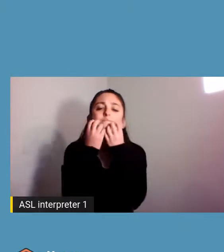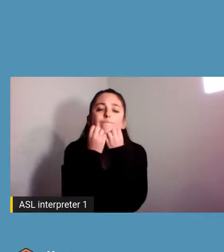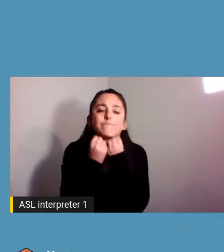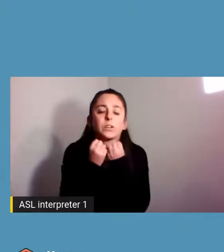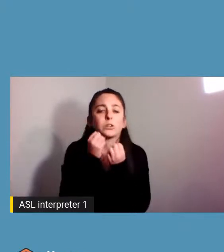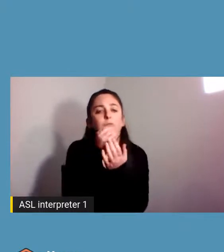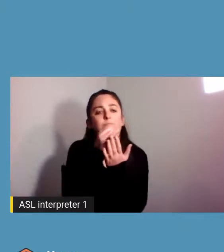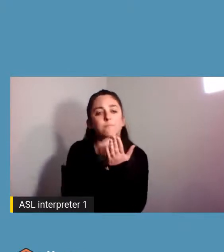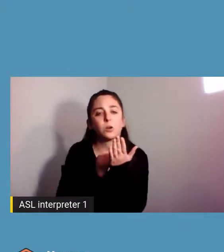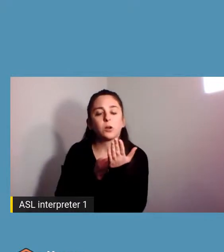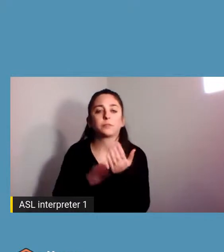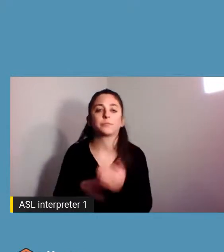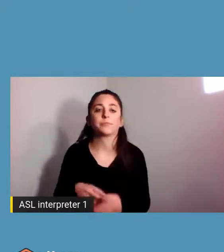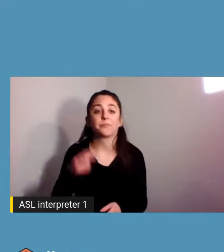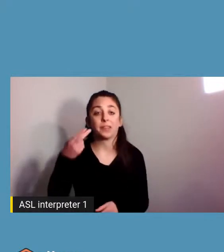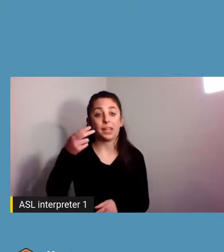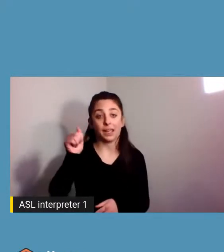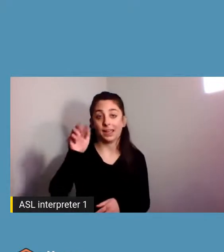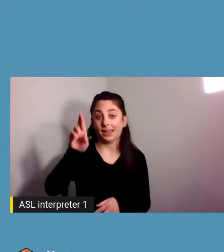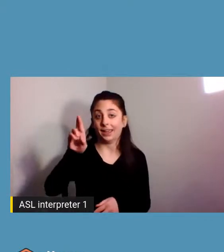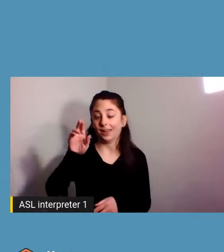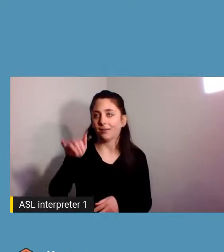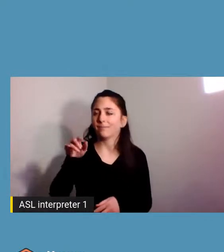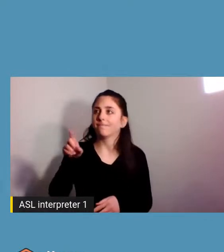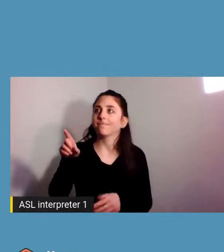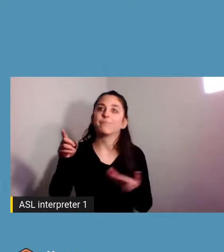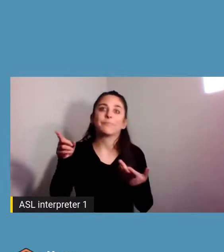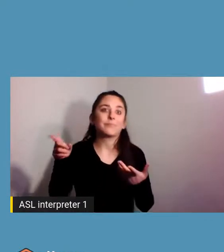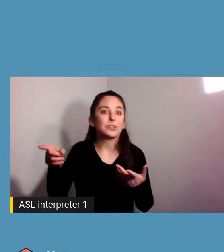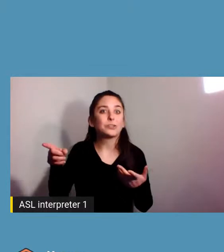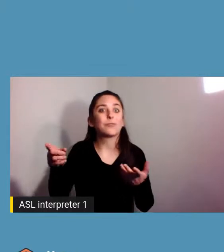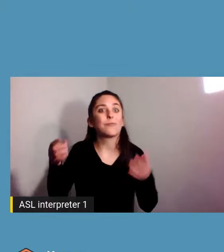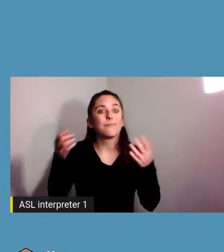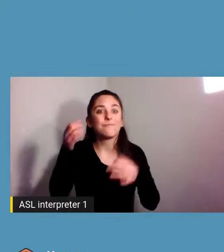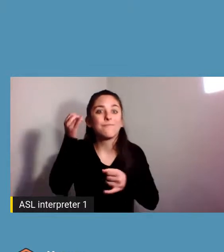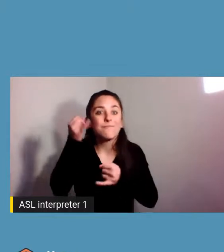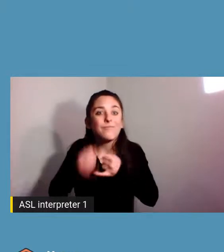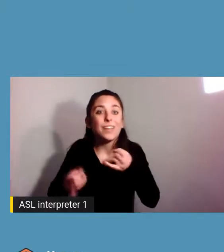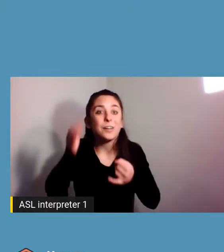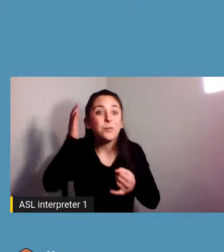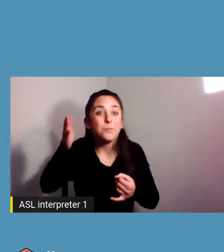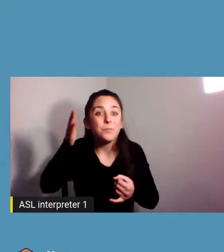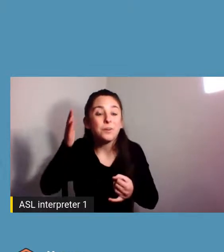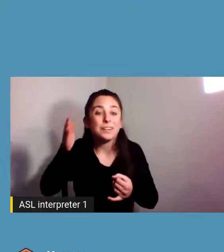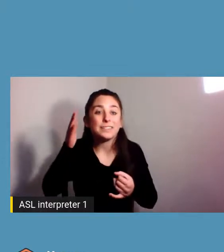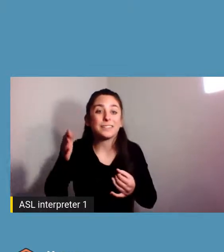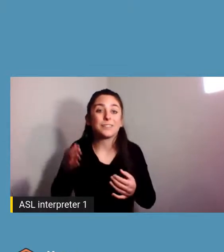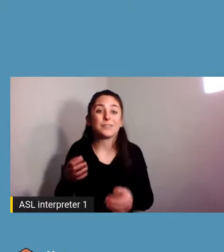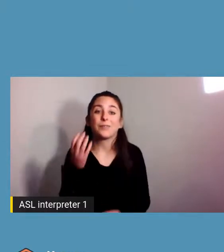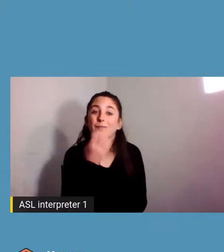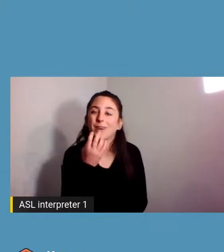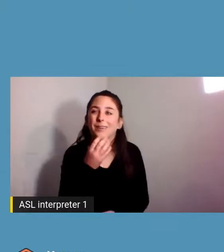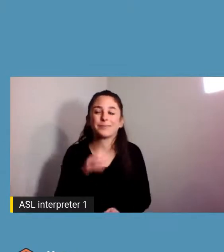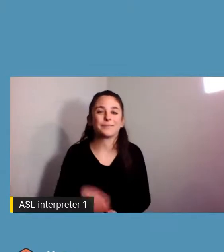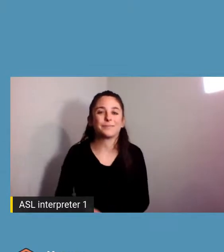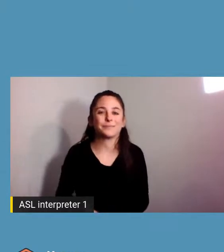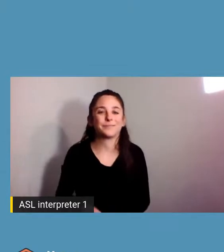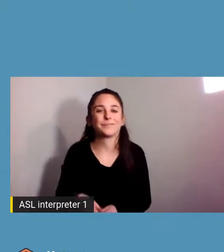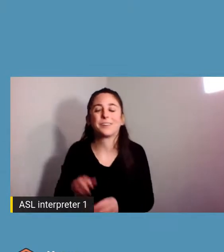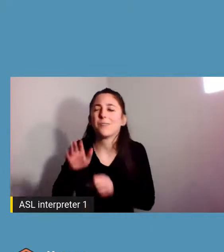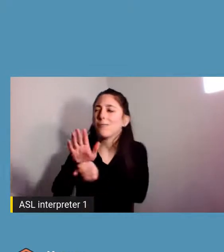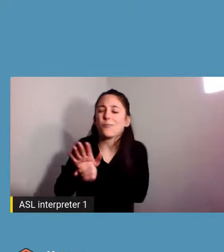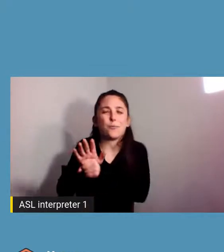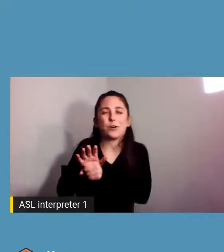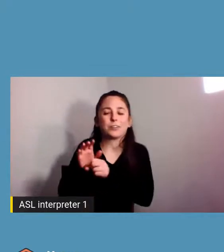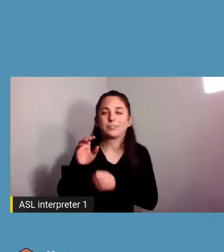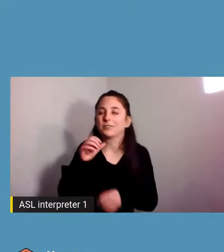Harry, you have the distinct honor of hosting the final webinar in our Digital Learning Hub series. No pressure here, but I'm sure we're all looking forward